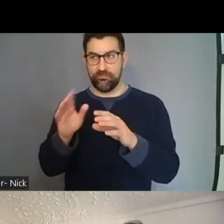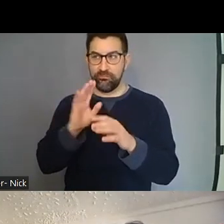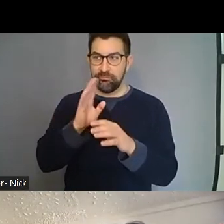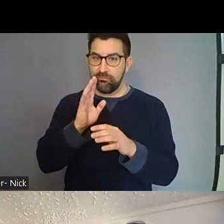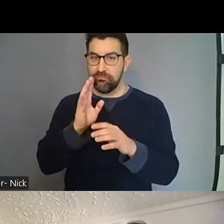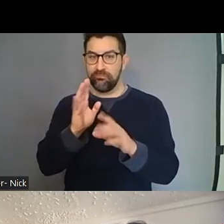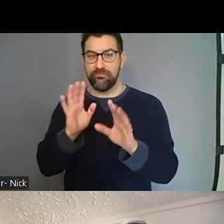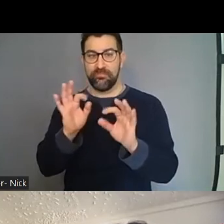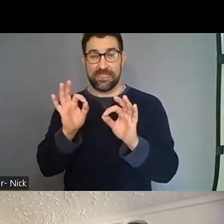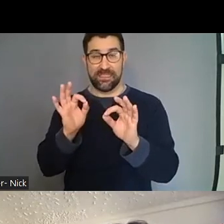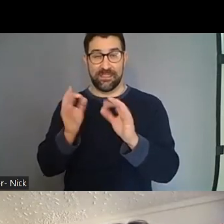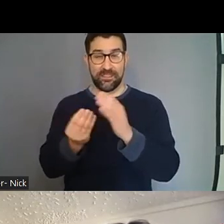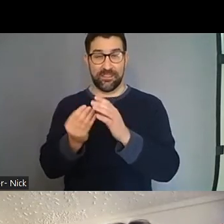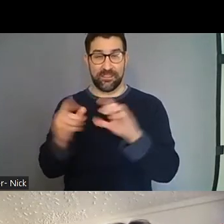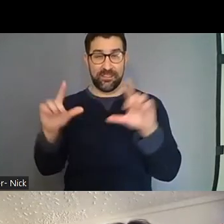Okay,